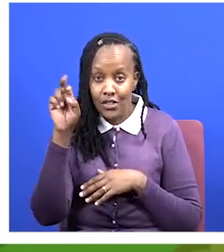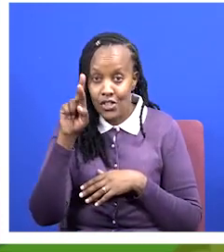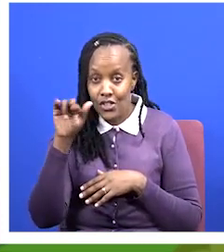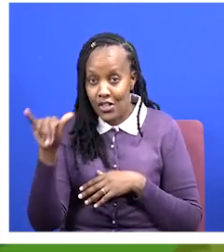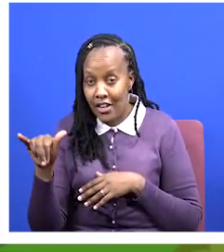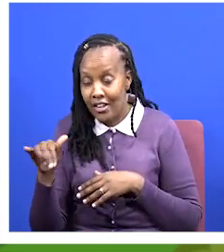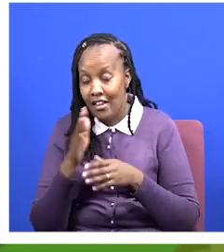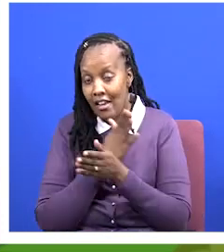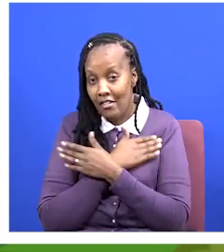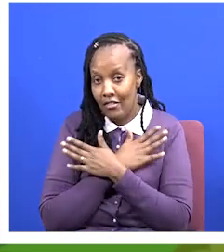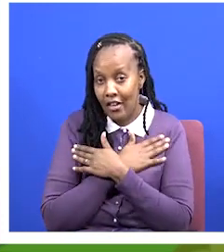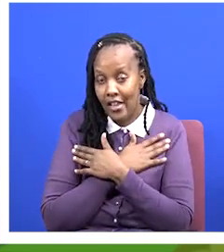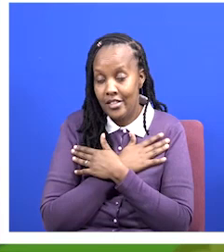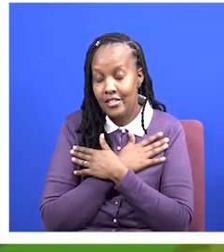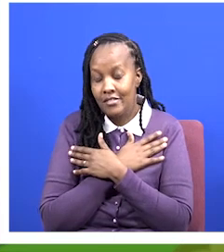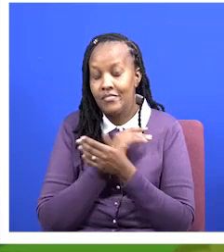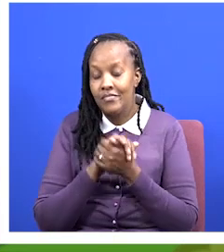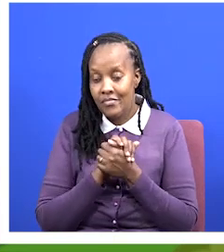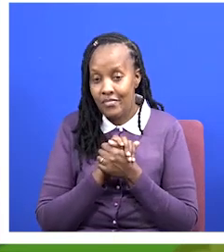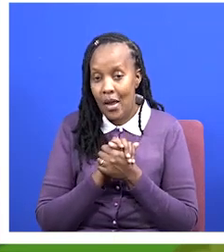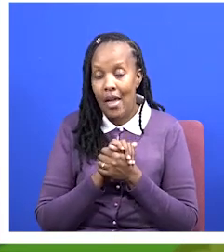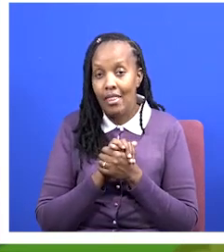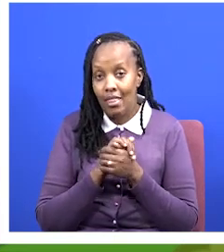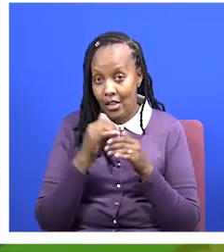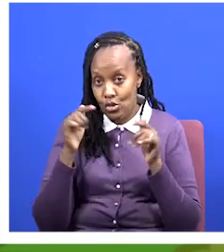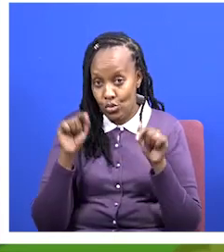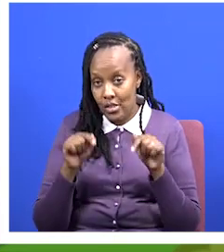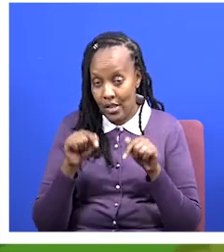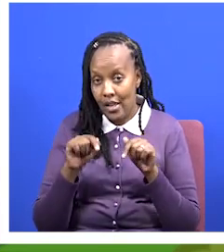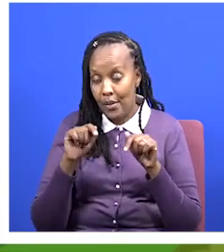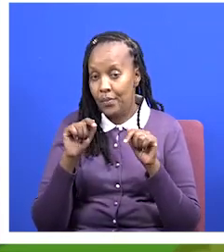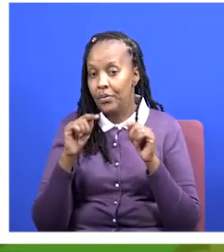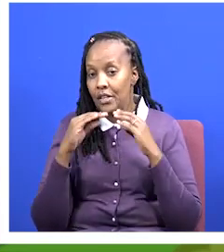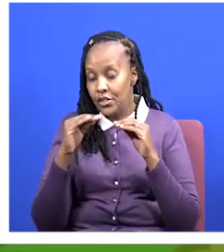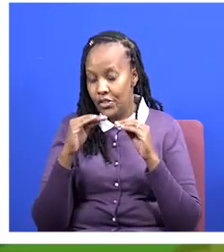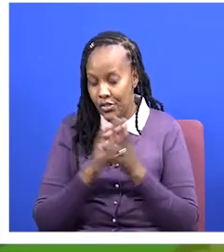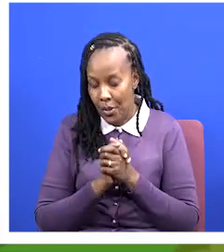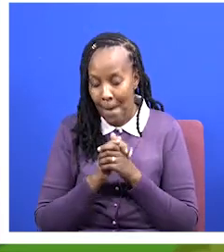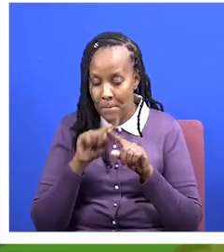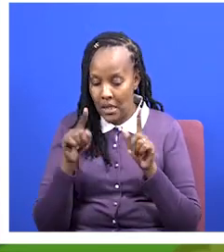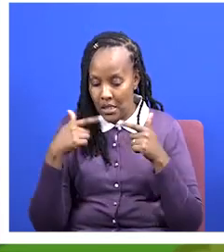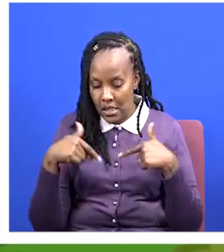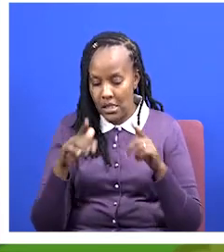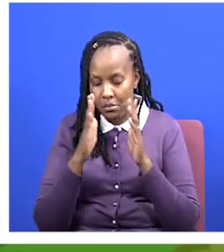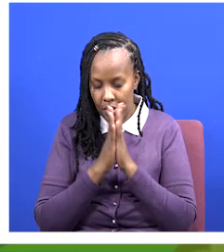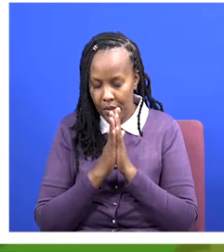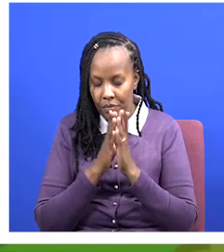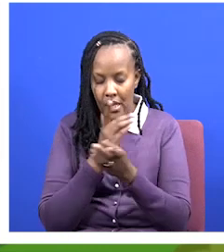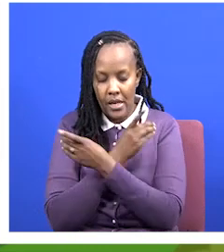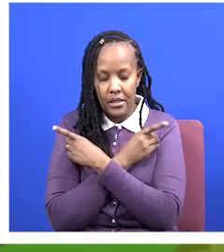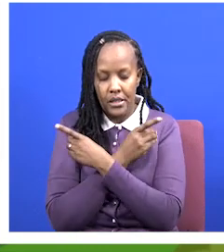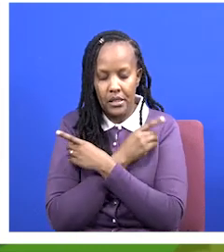and friends for their presentation, and we want to get right into today's lesson. Let us pray.